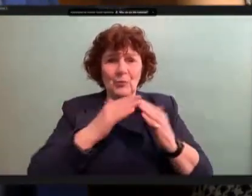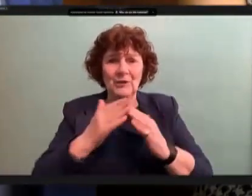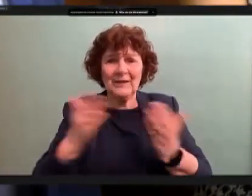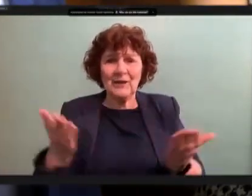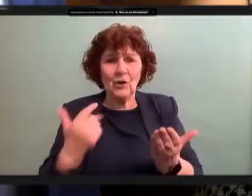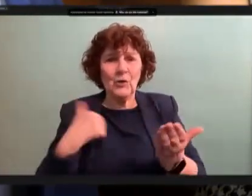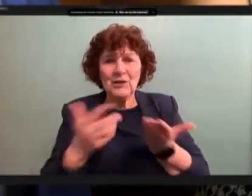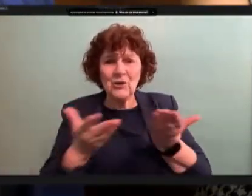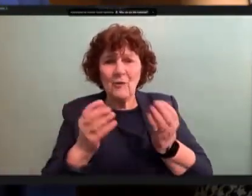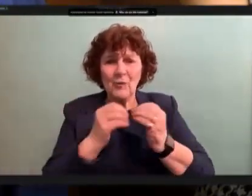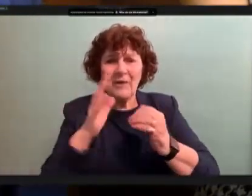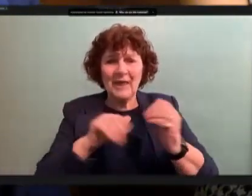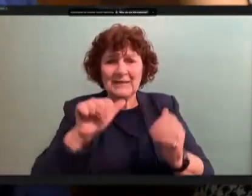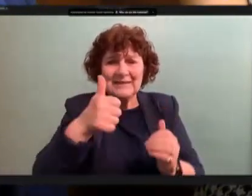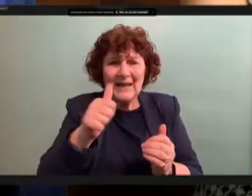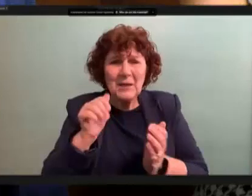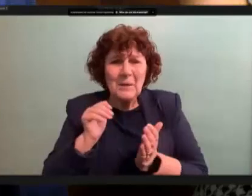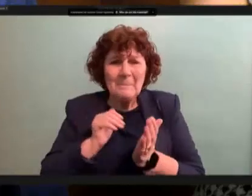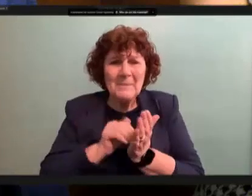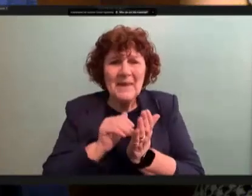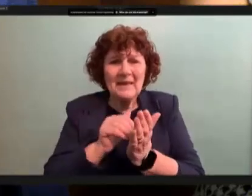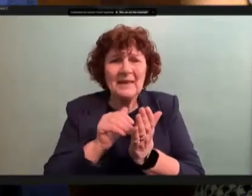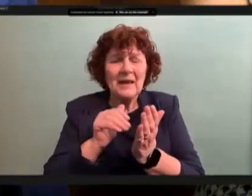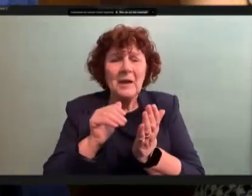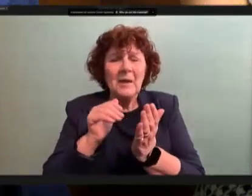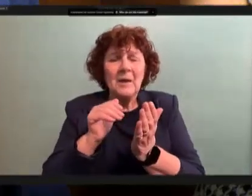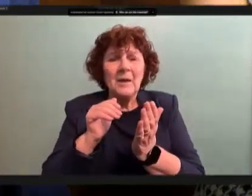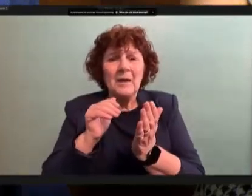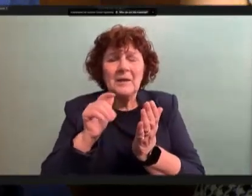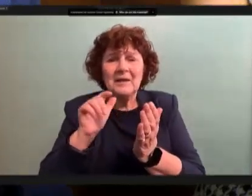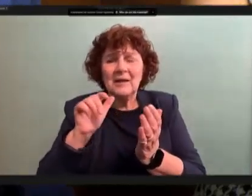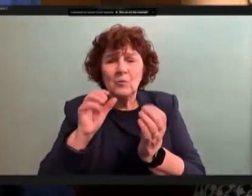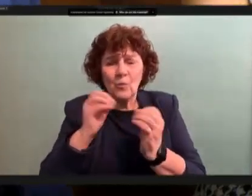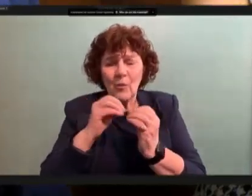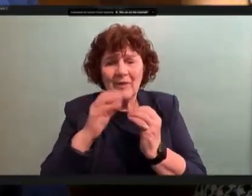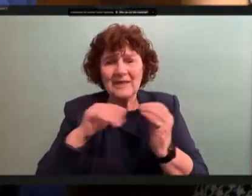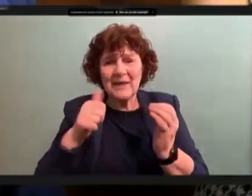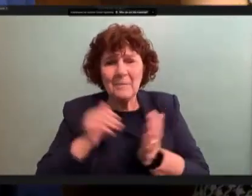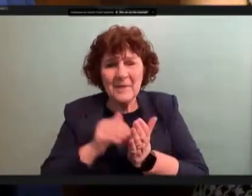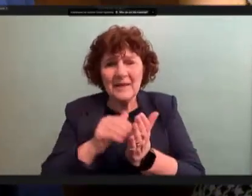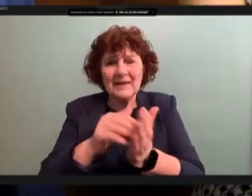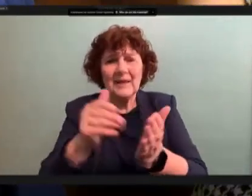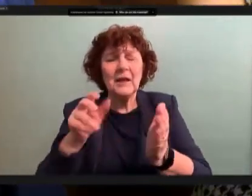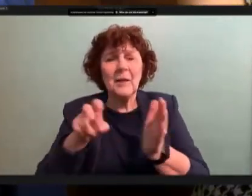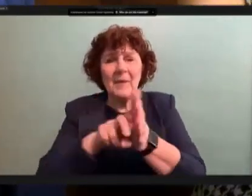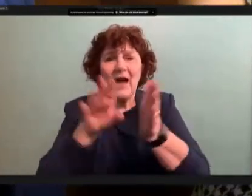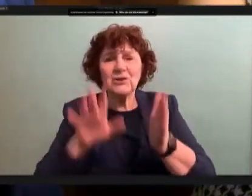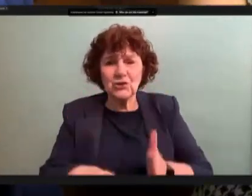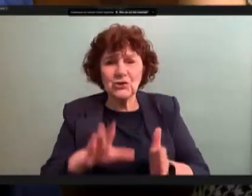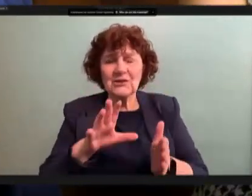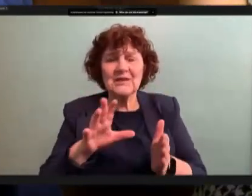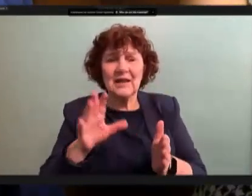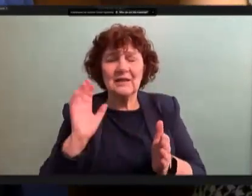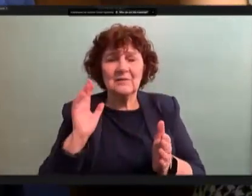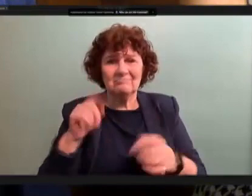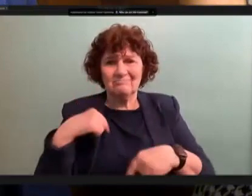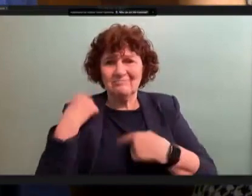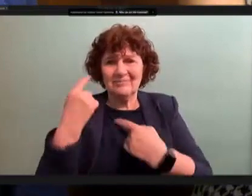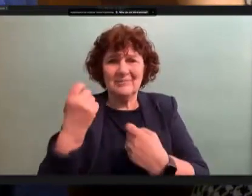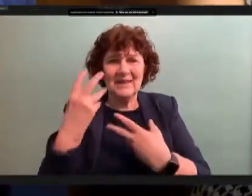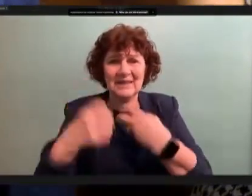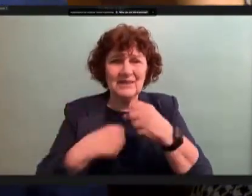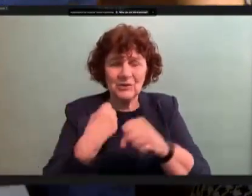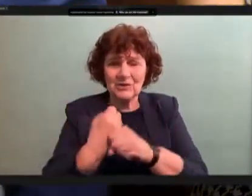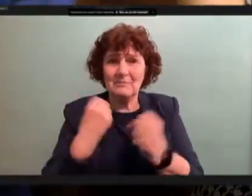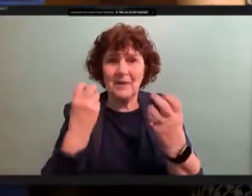million passengers, our guests, over these years, and we've had thousands and thousands of crew members that we've came through. Right